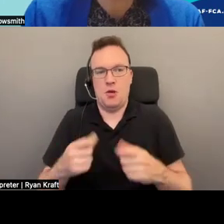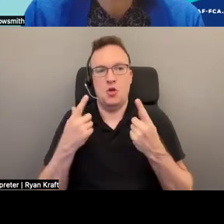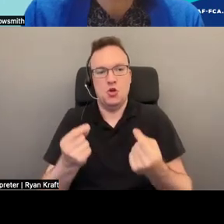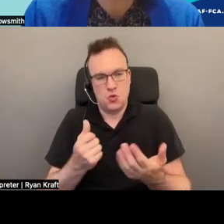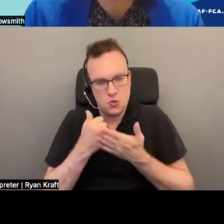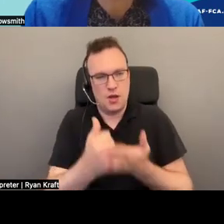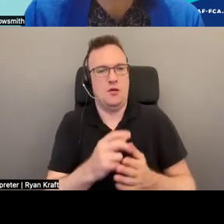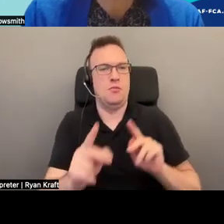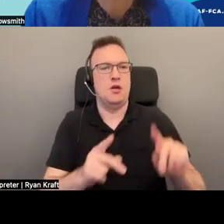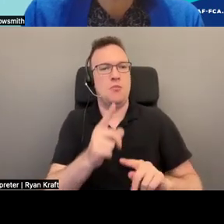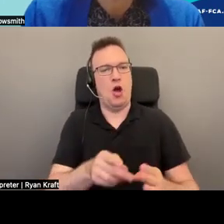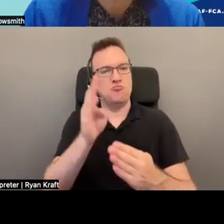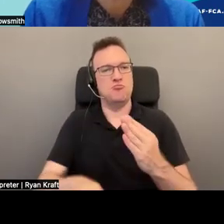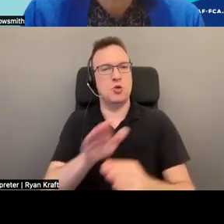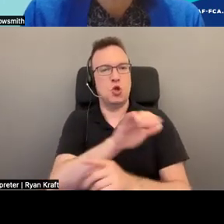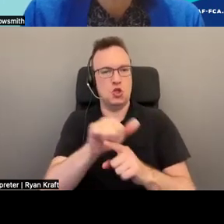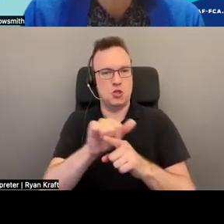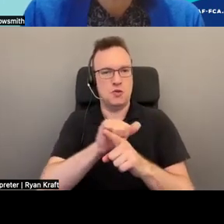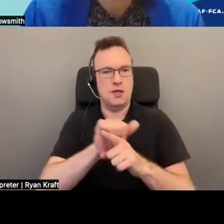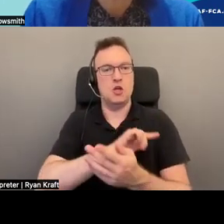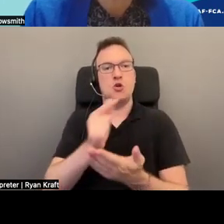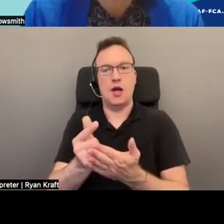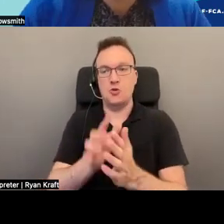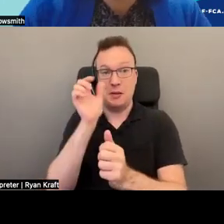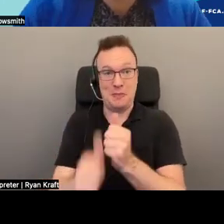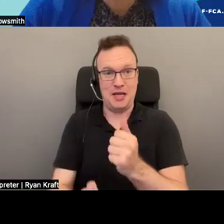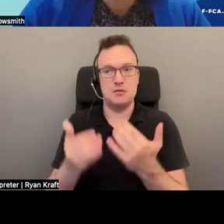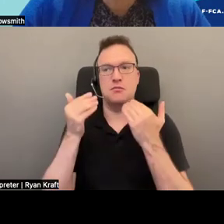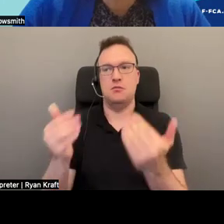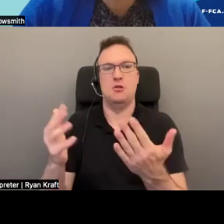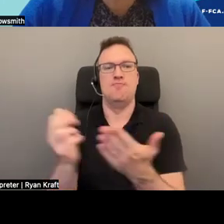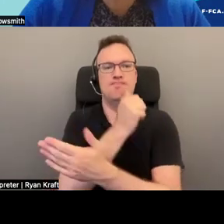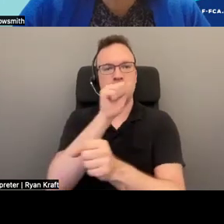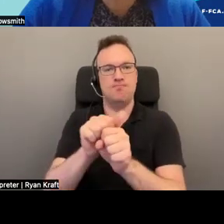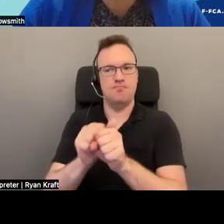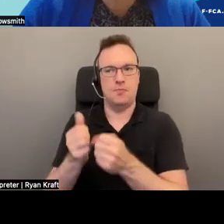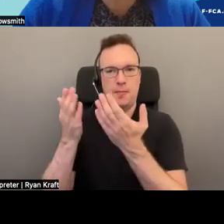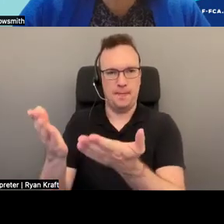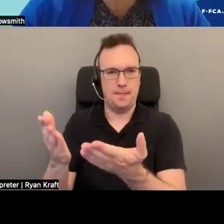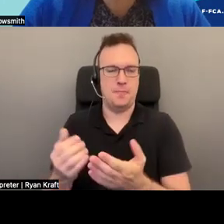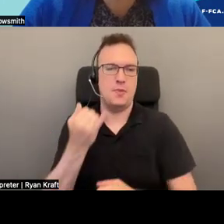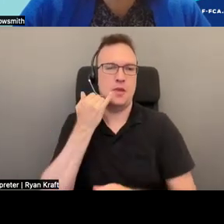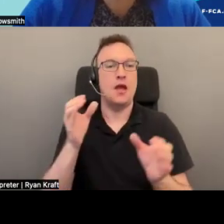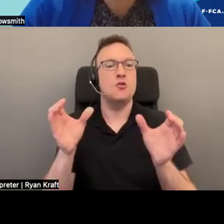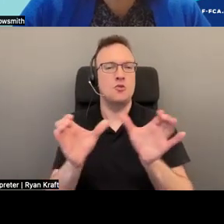people finish their training and pass and get their certification if they can.